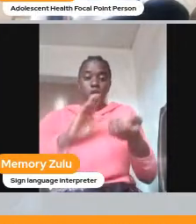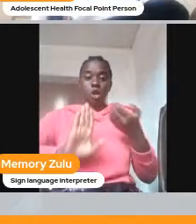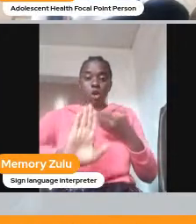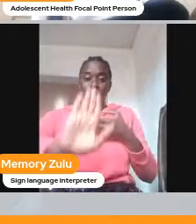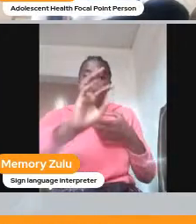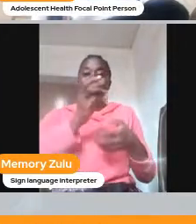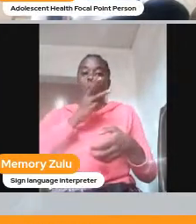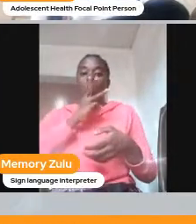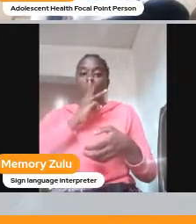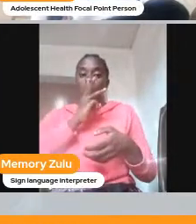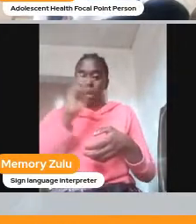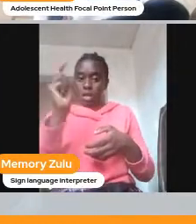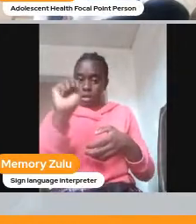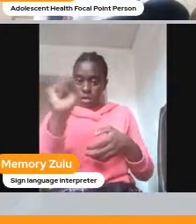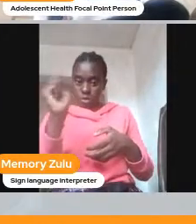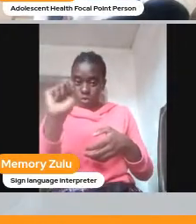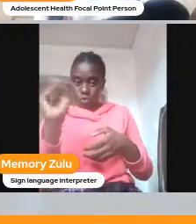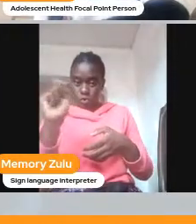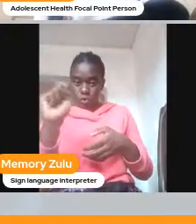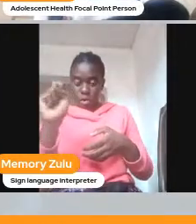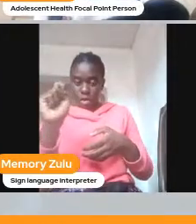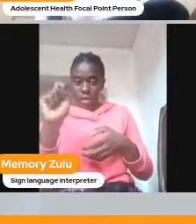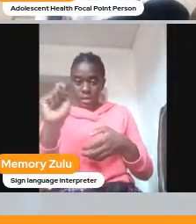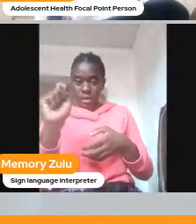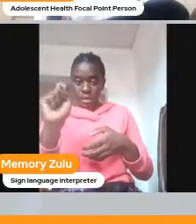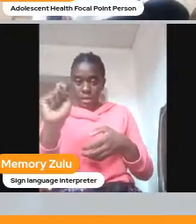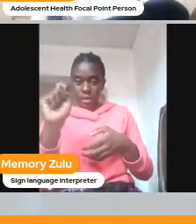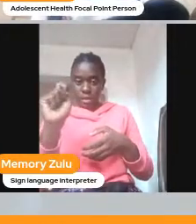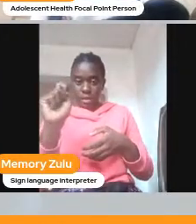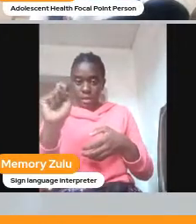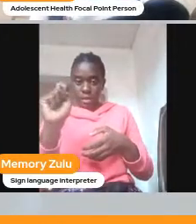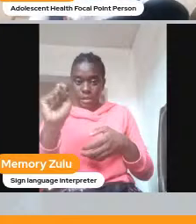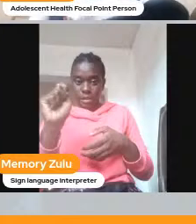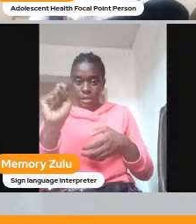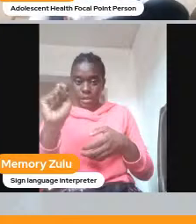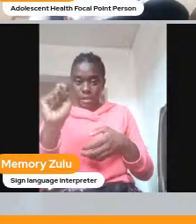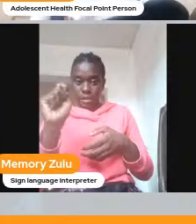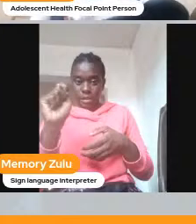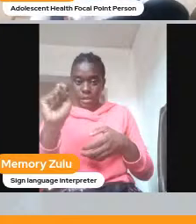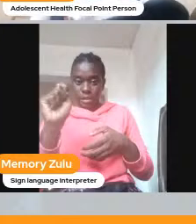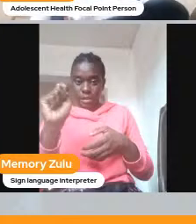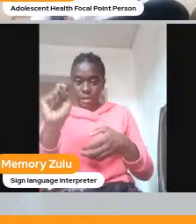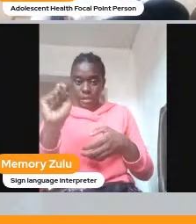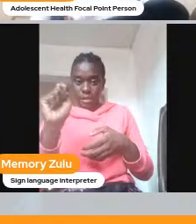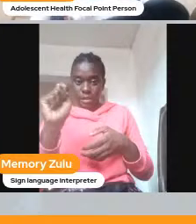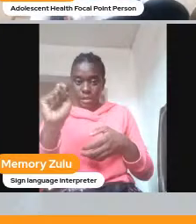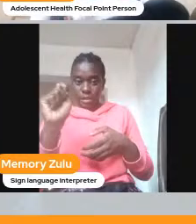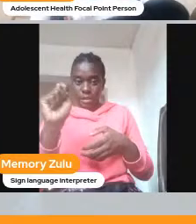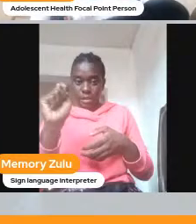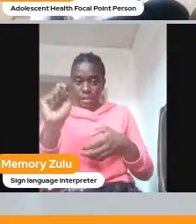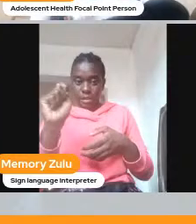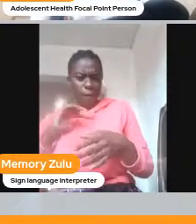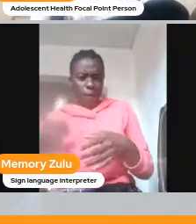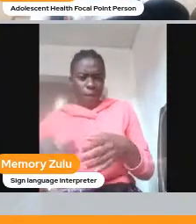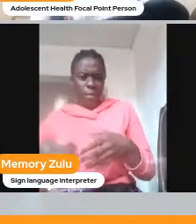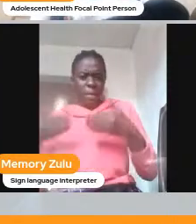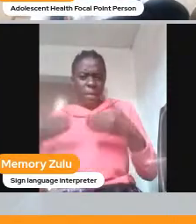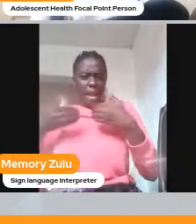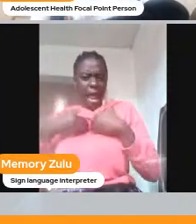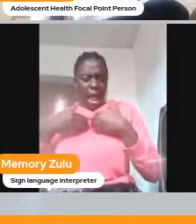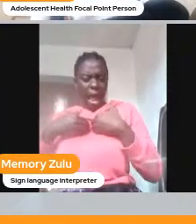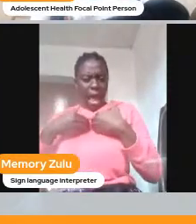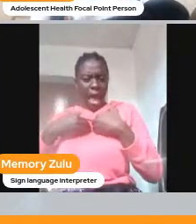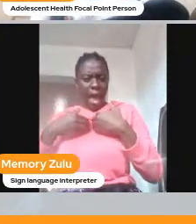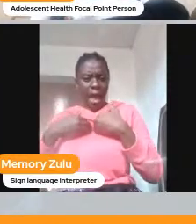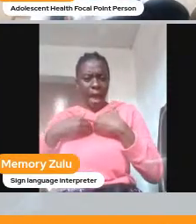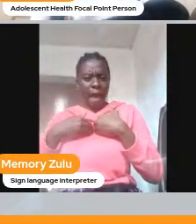a man. So a woman is prone to have STIs in the sense that a man will present with, if a man, the obvious